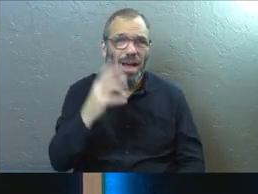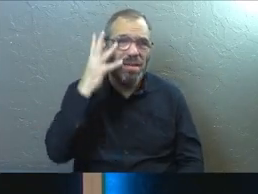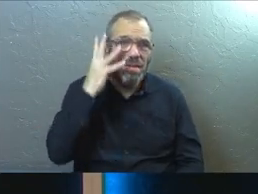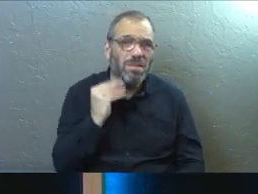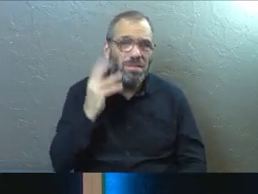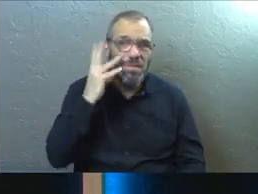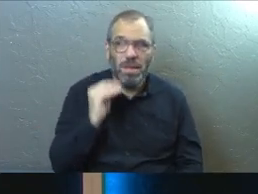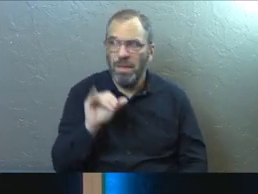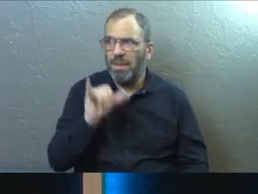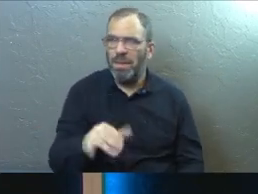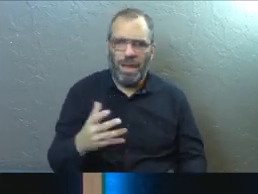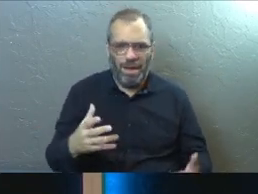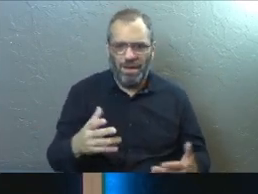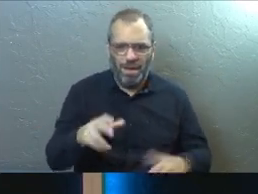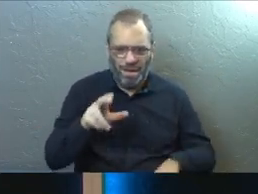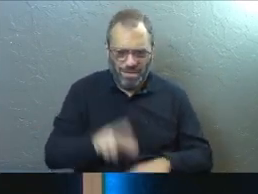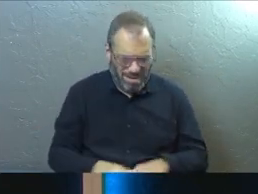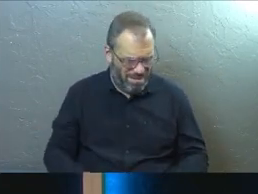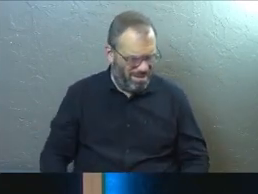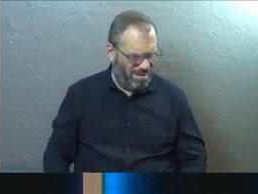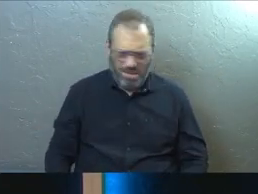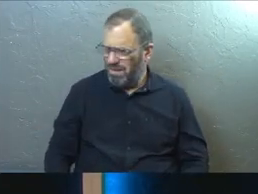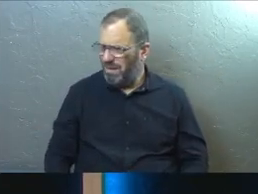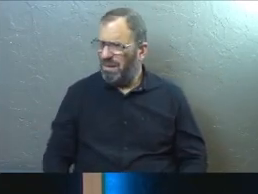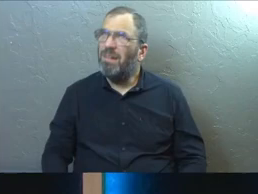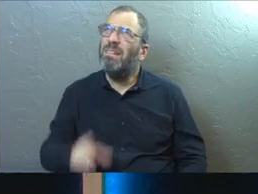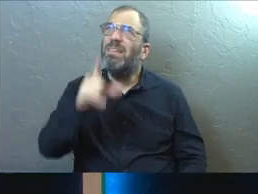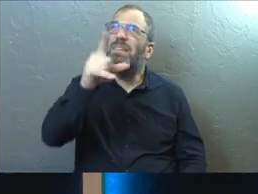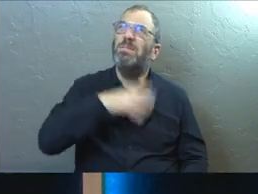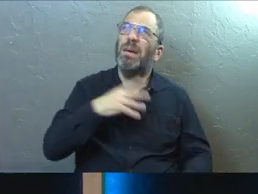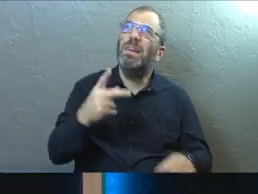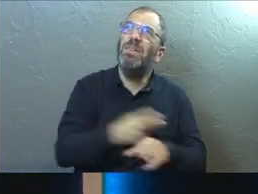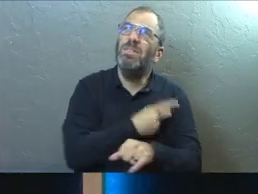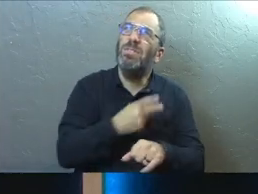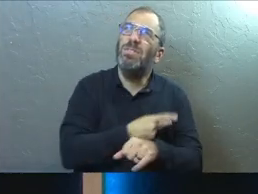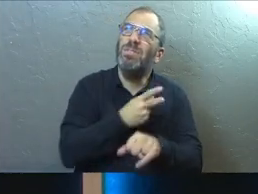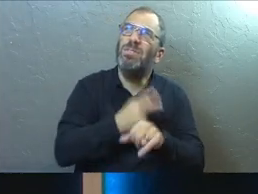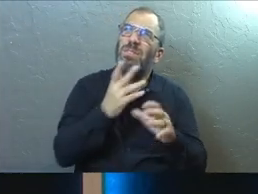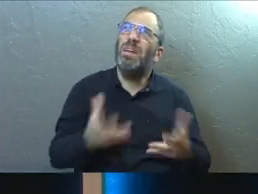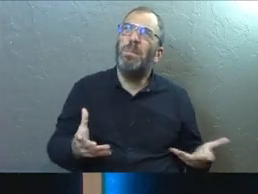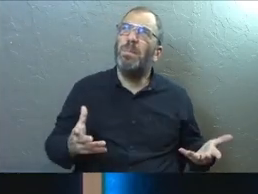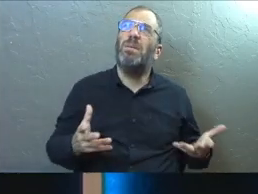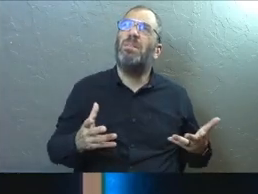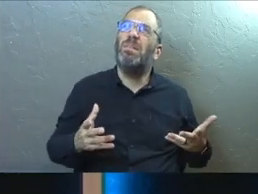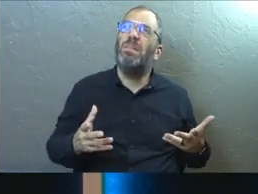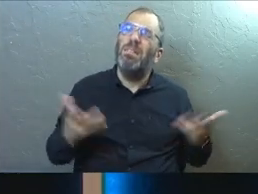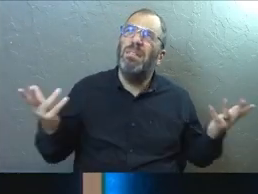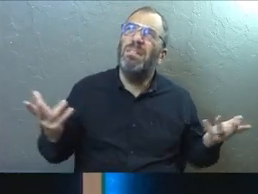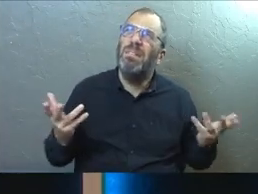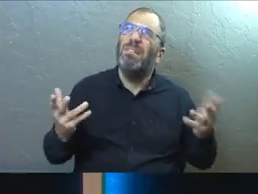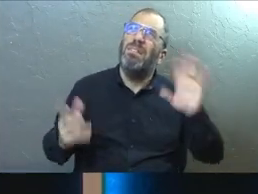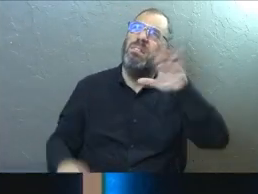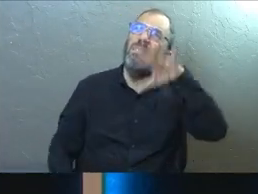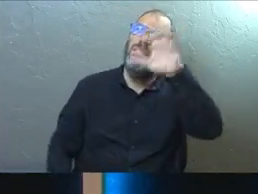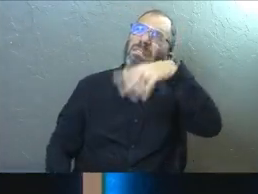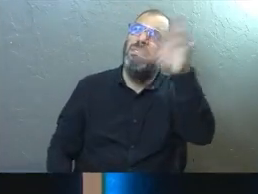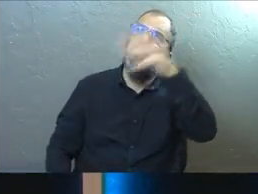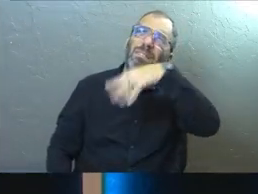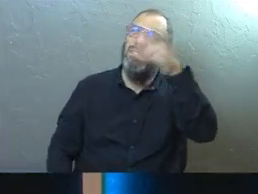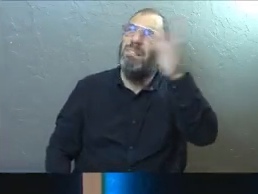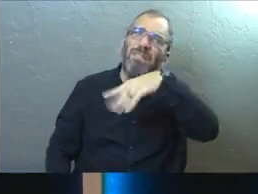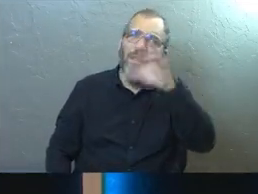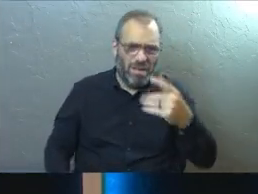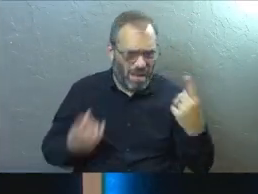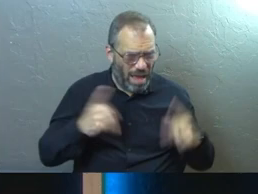there's moments in our life where we're gonna get there and we're gonna go, I don't know if God's my shepherd. It doesn't feel like that right now. It feels like there's a